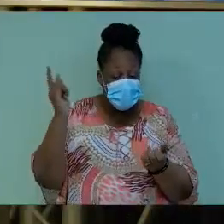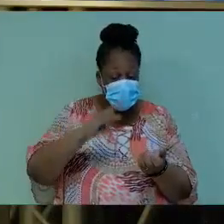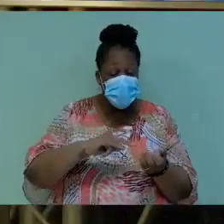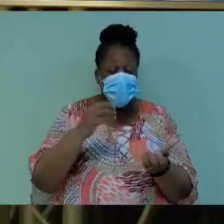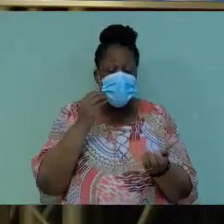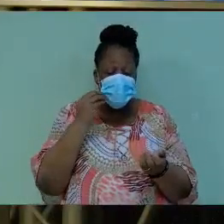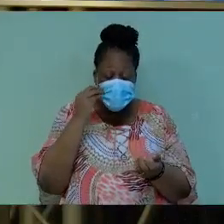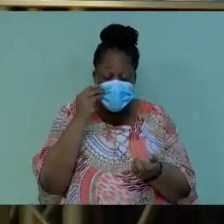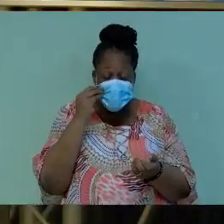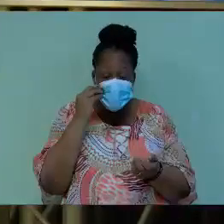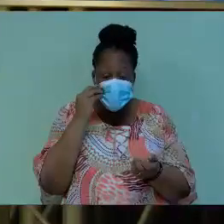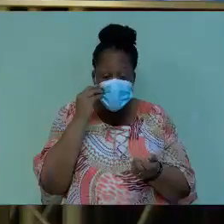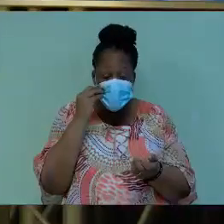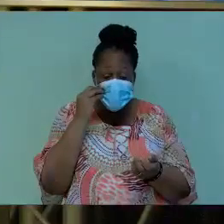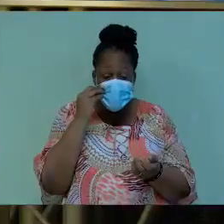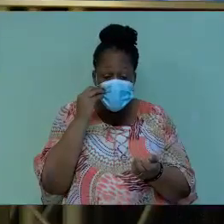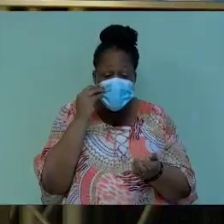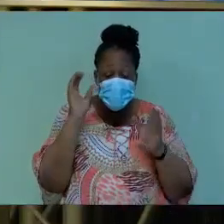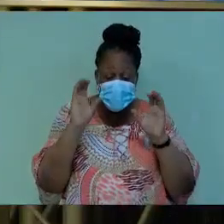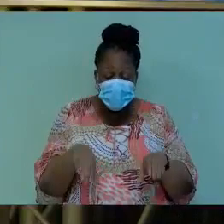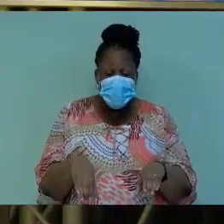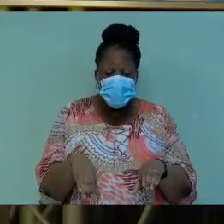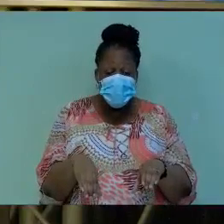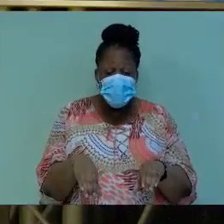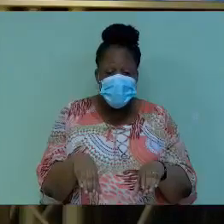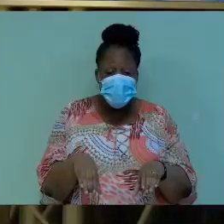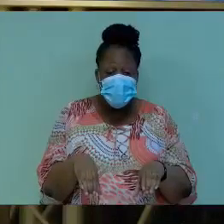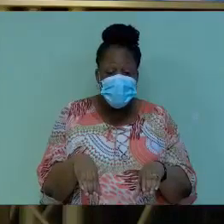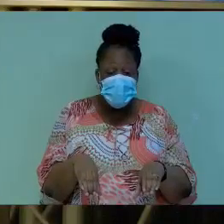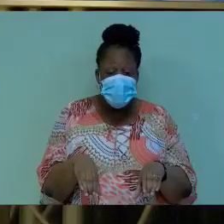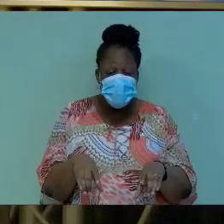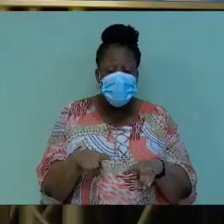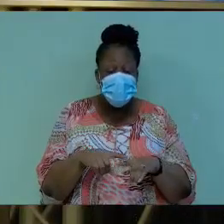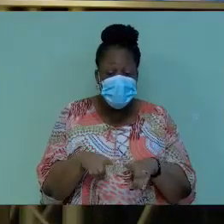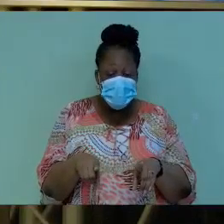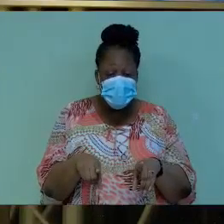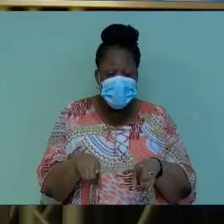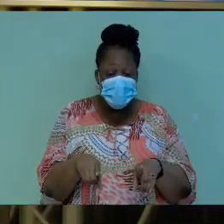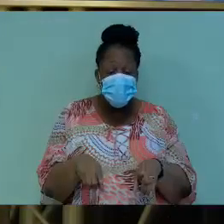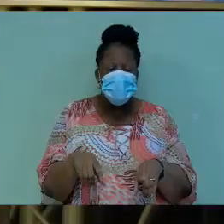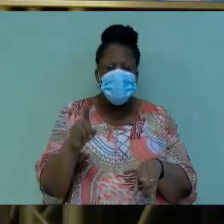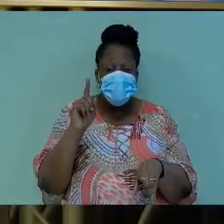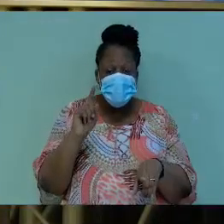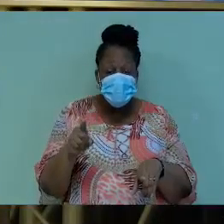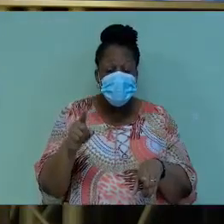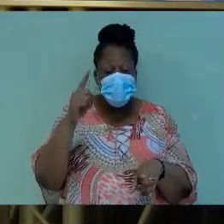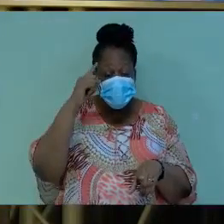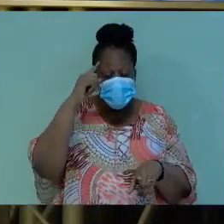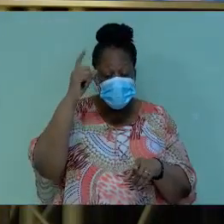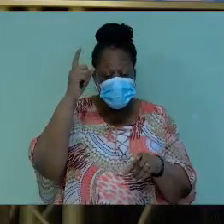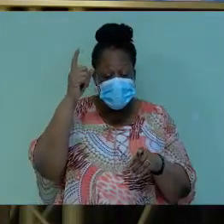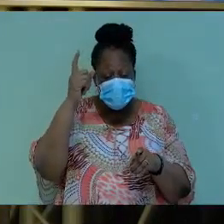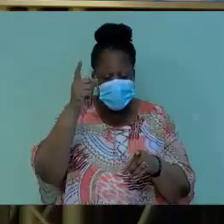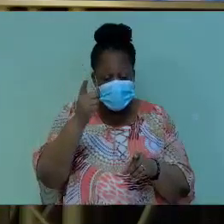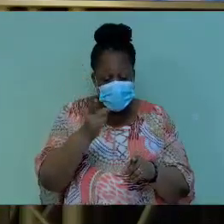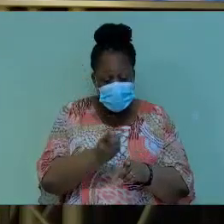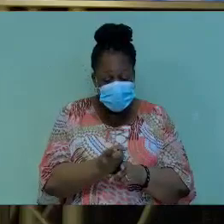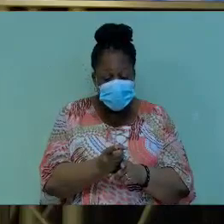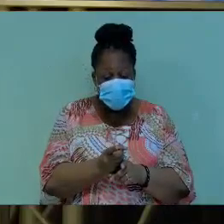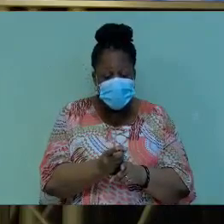well in flattening the curve. We cannot allow anything to take us over the